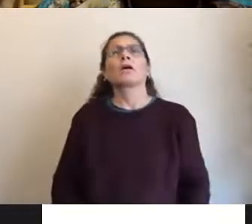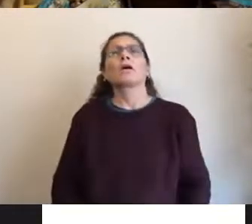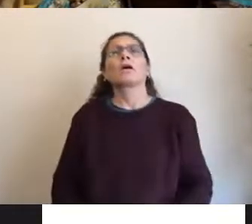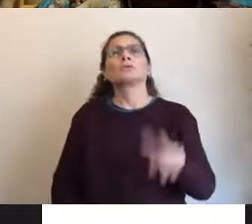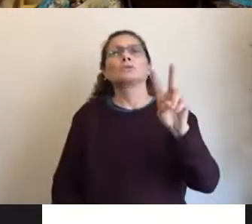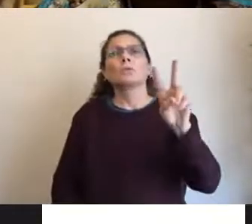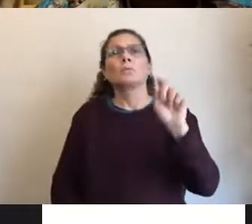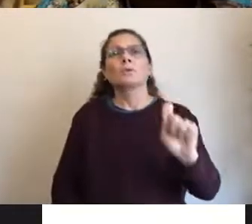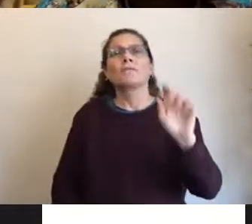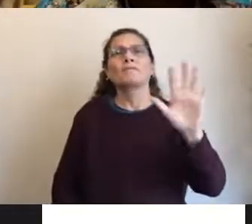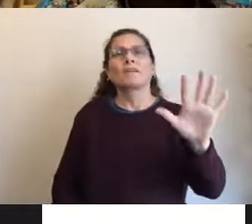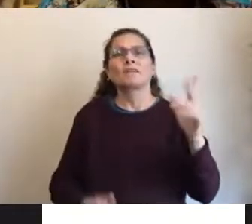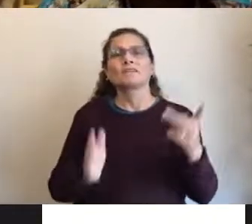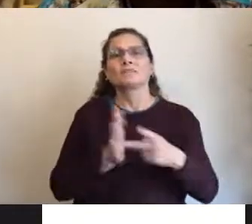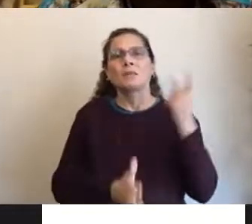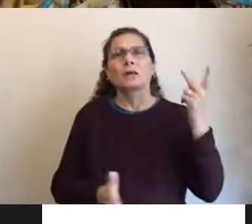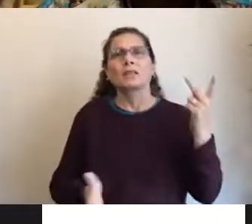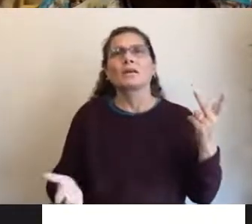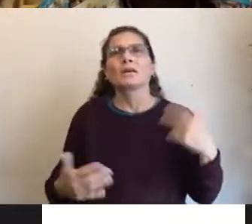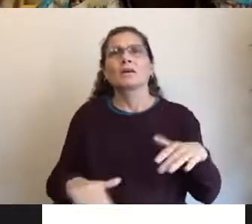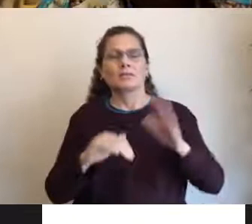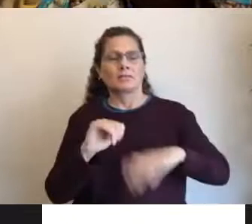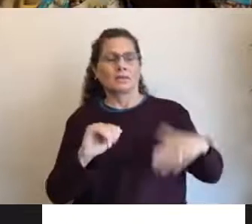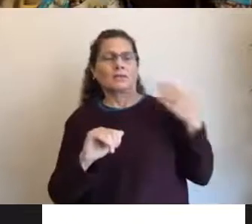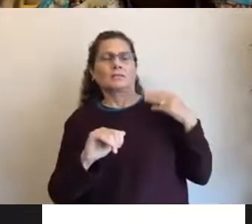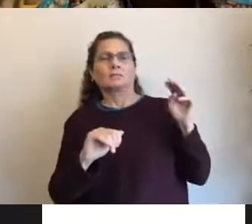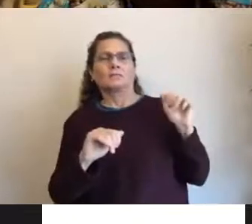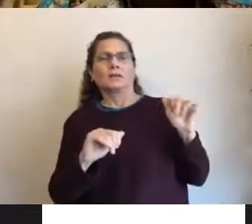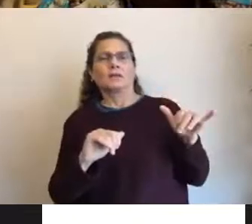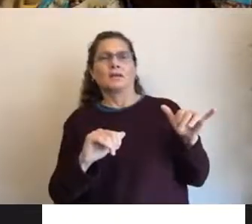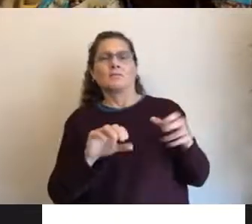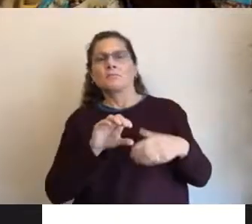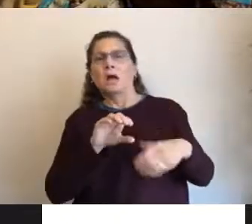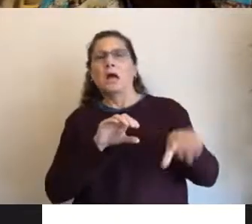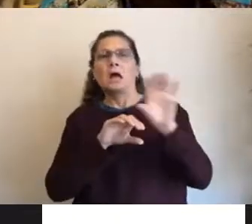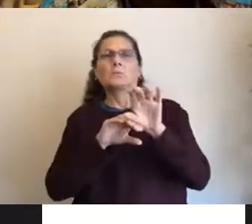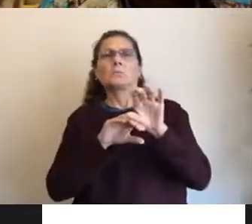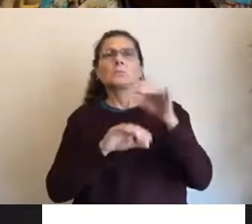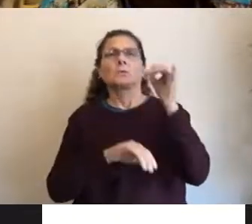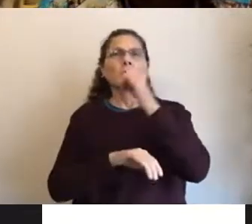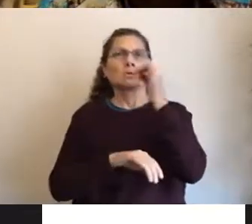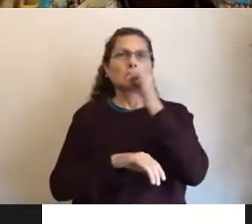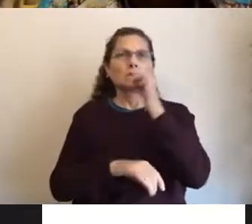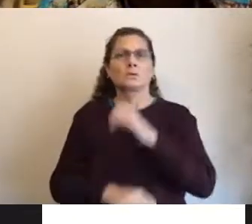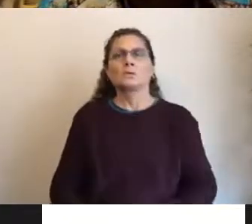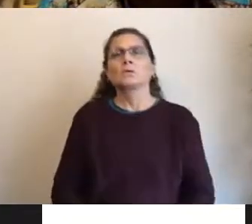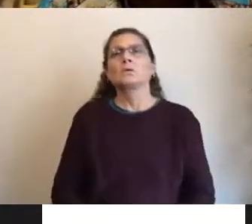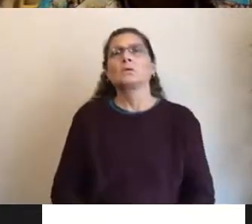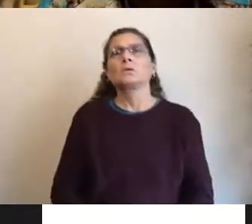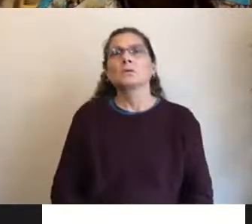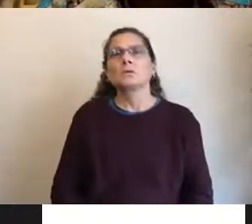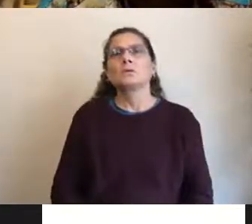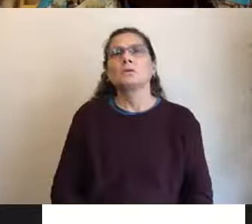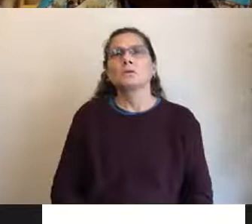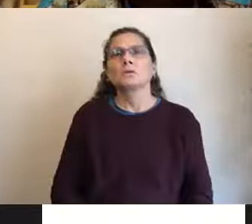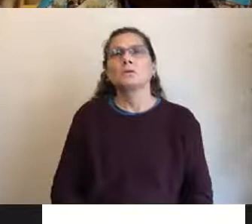whole entire population. Secondly, I want to point out that there's several indicators that will reflect in the data today that are